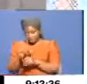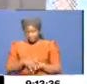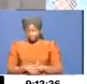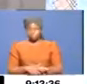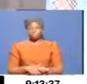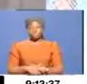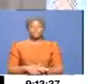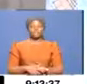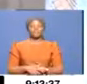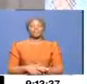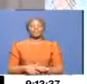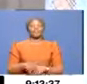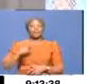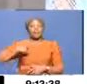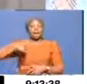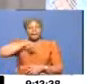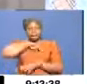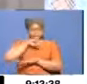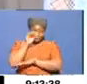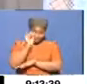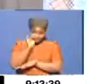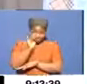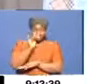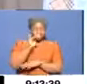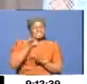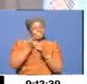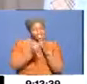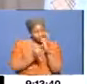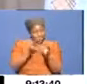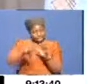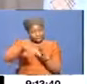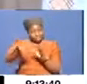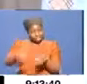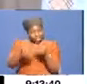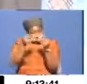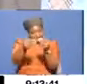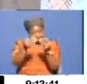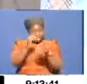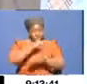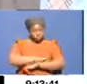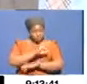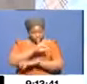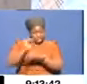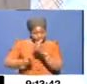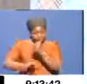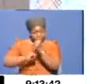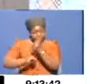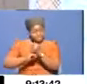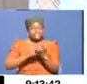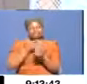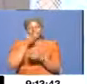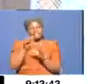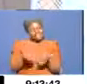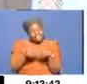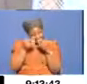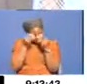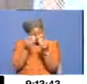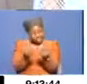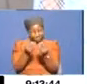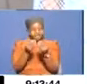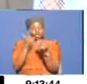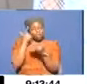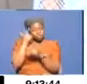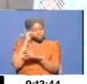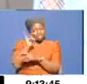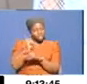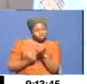ni kaunti wakipeana, wajaribu kupeana ndio supplement yo. Na